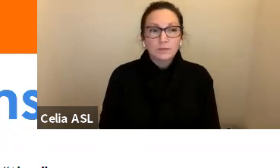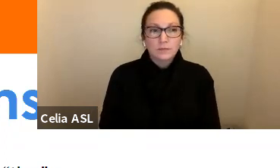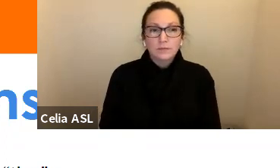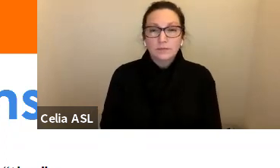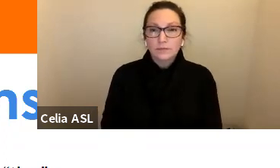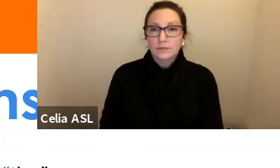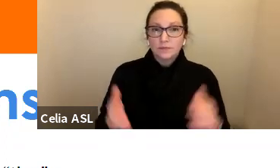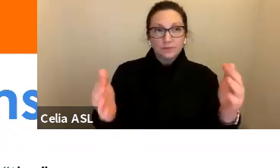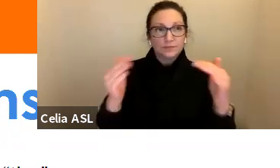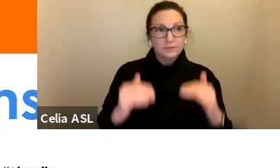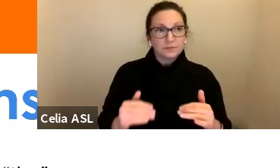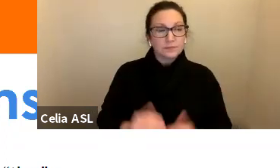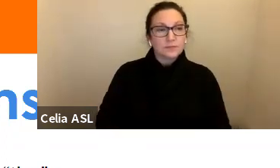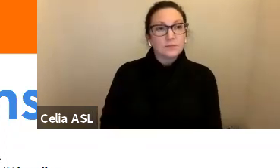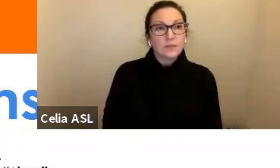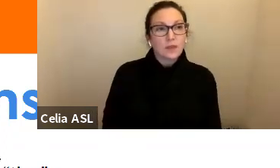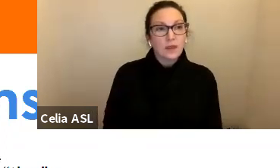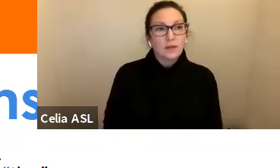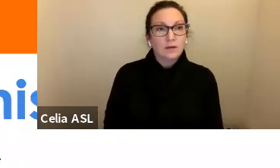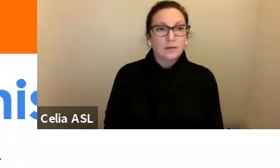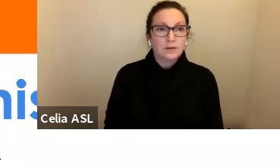Okay, let's go to the next one.